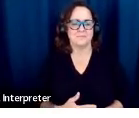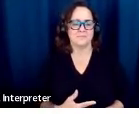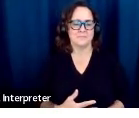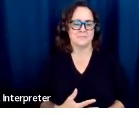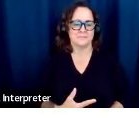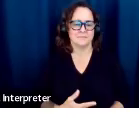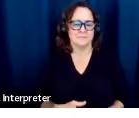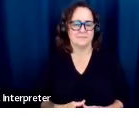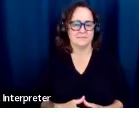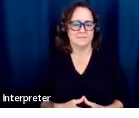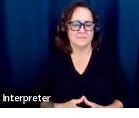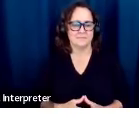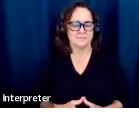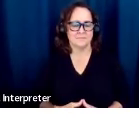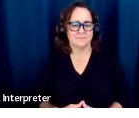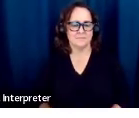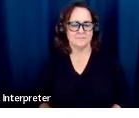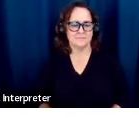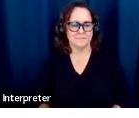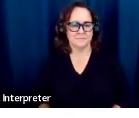please.